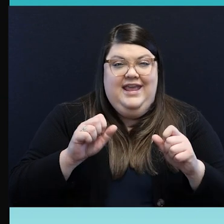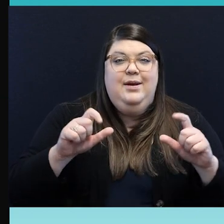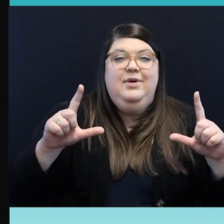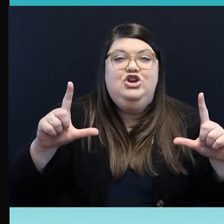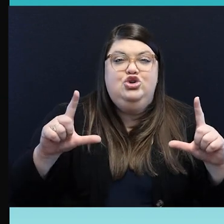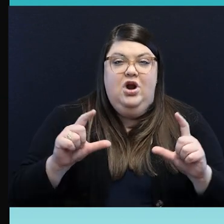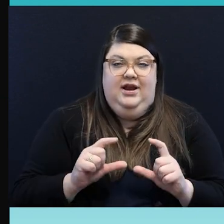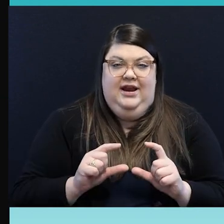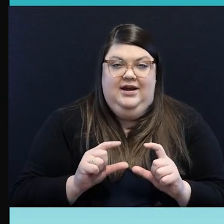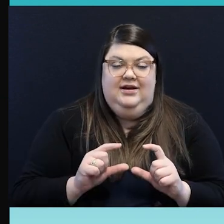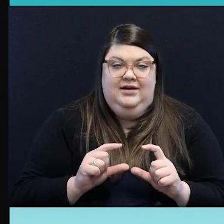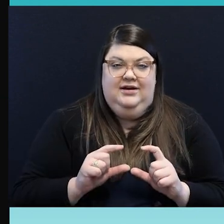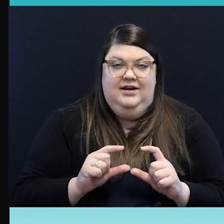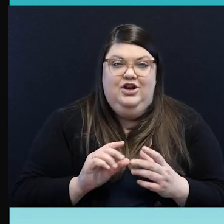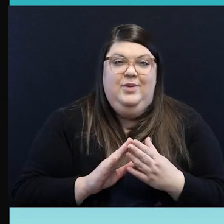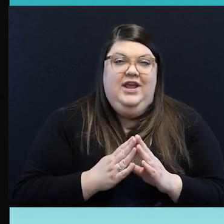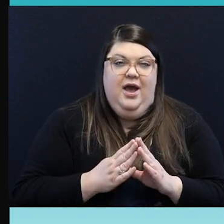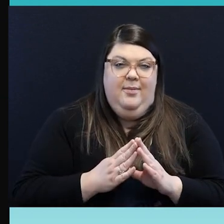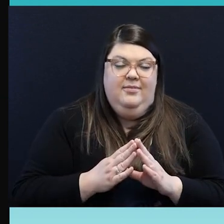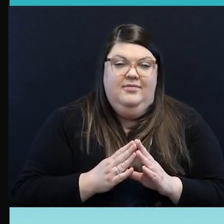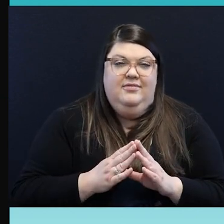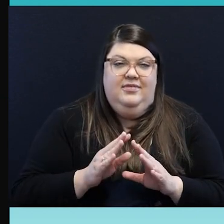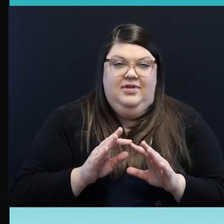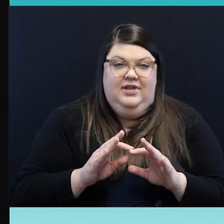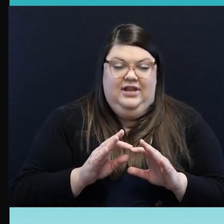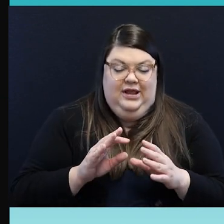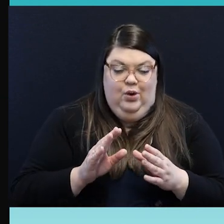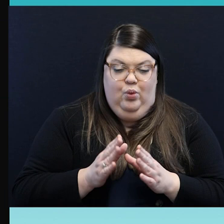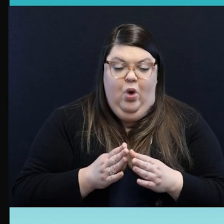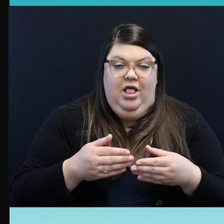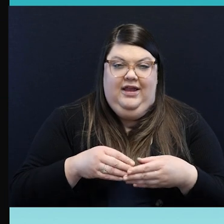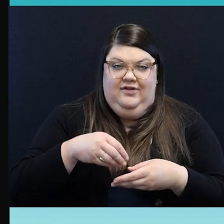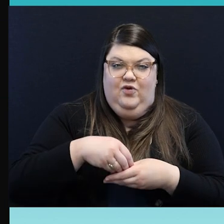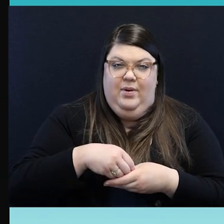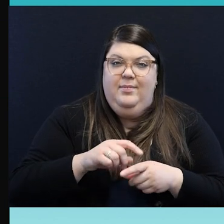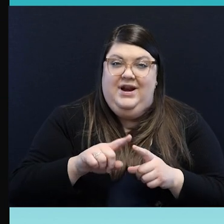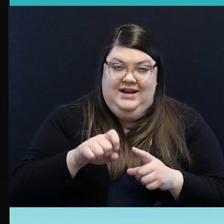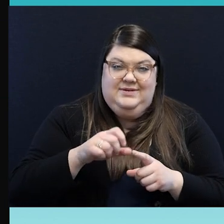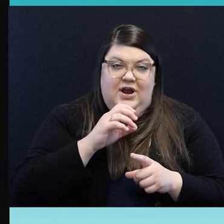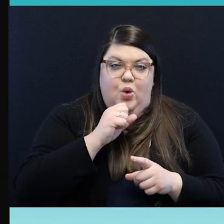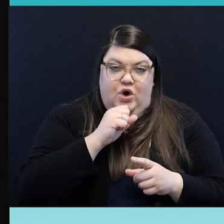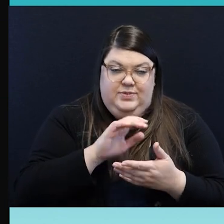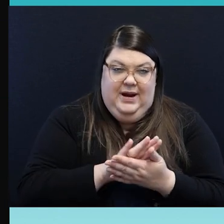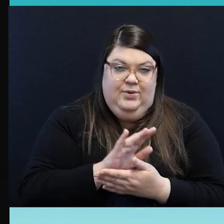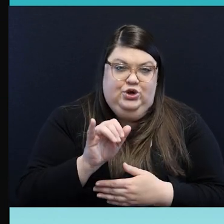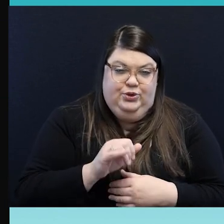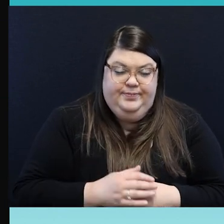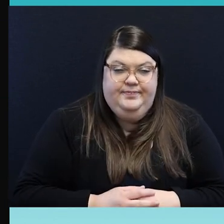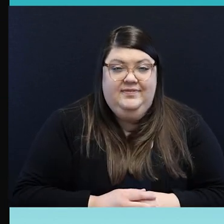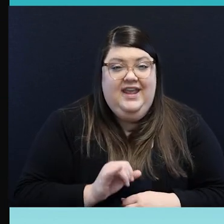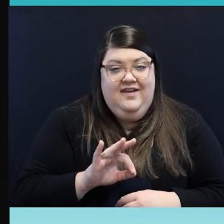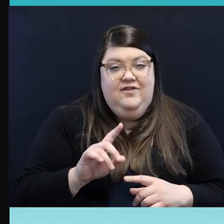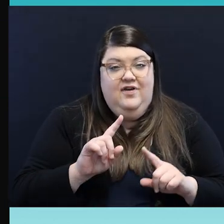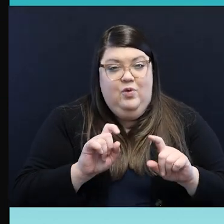be in a wallet form. It does also need to be on orange paper. If you have questions, you can also talk to the